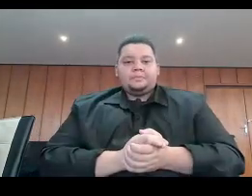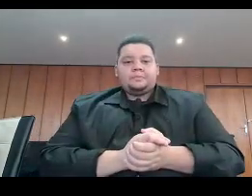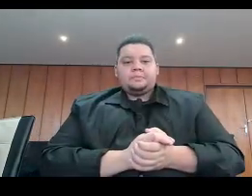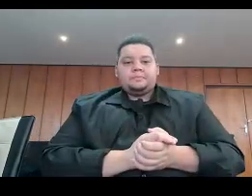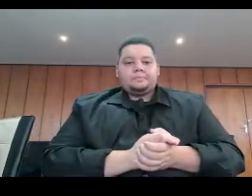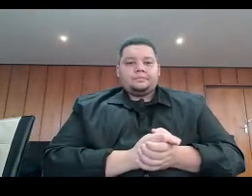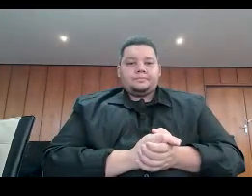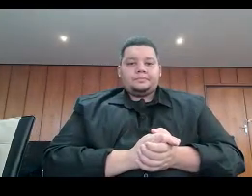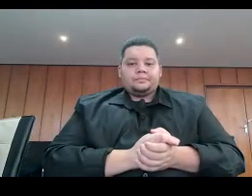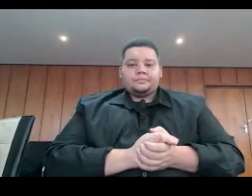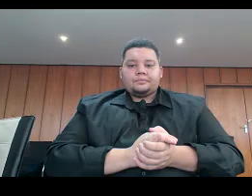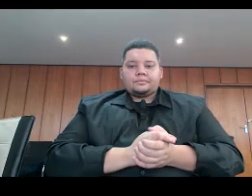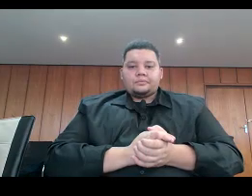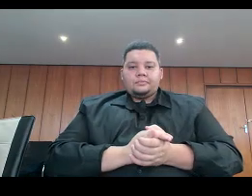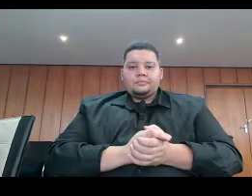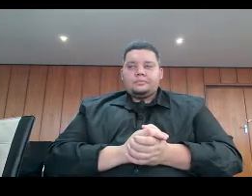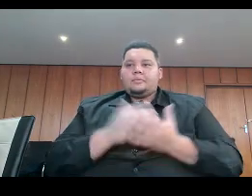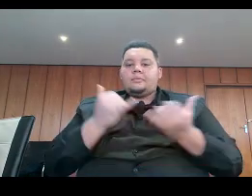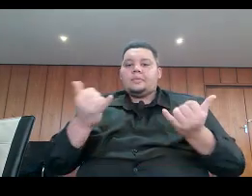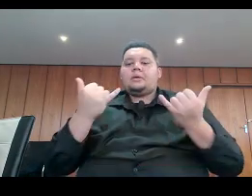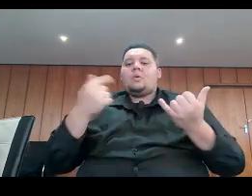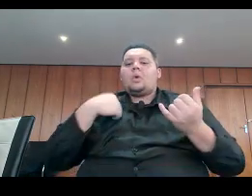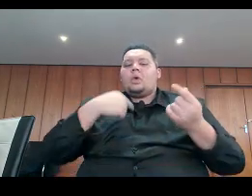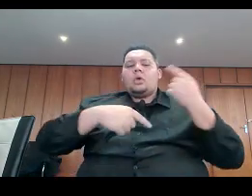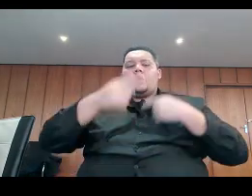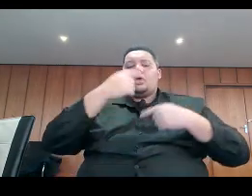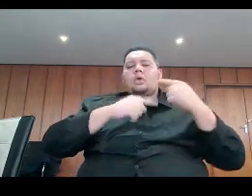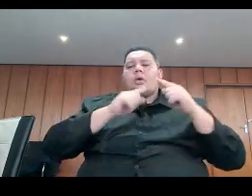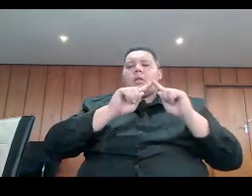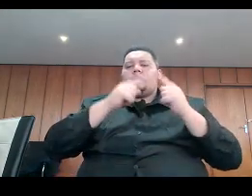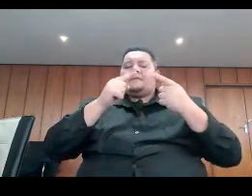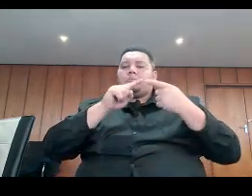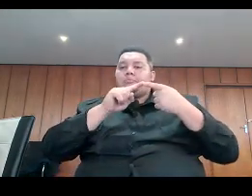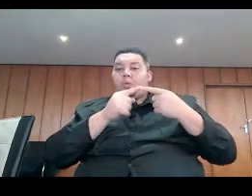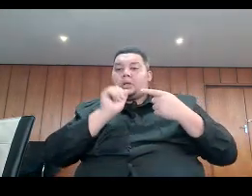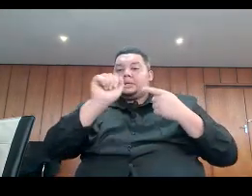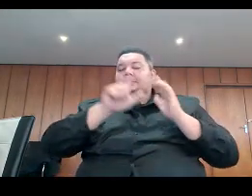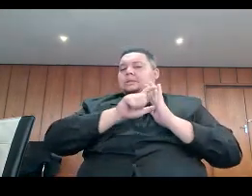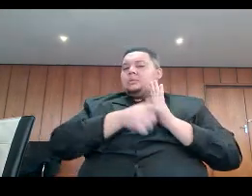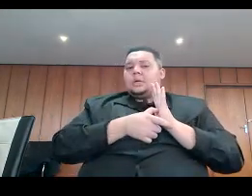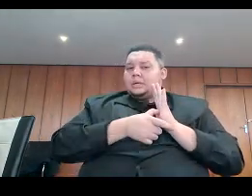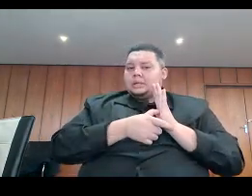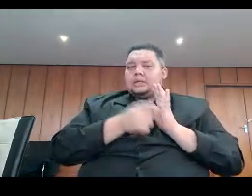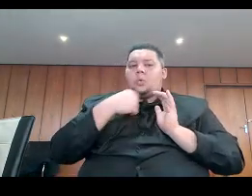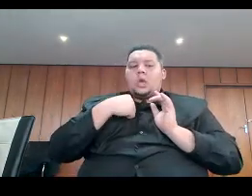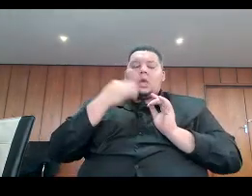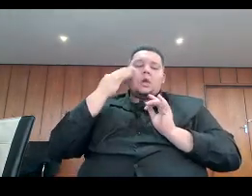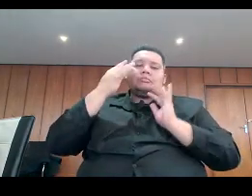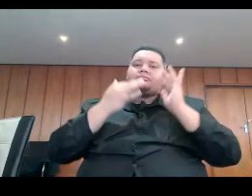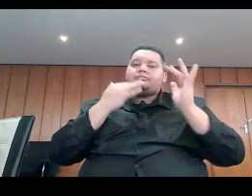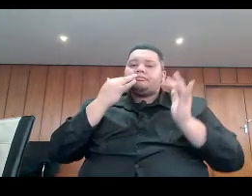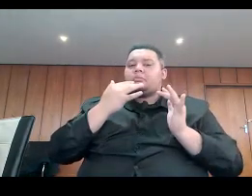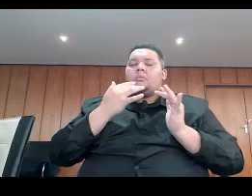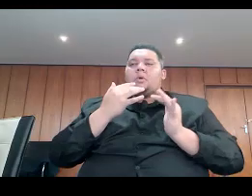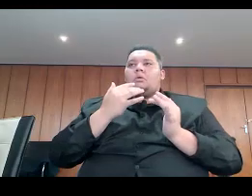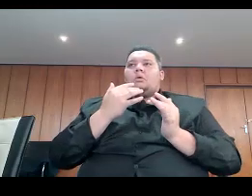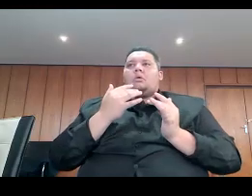But let's go to a different point about disabilities themselves and think about